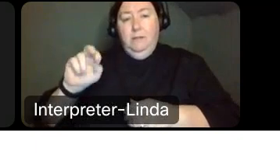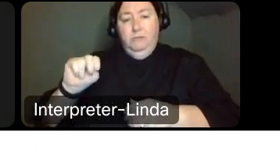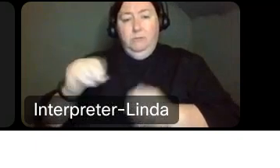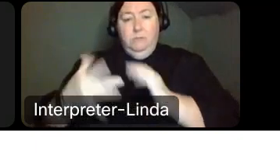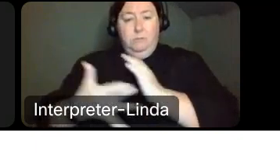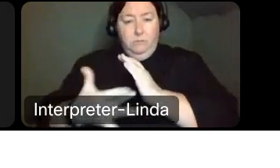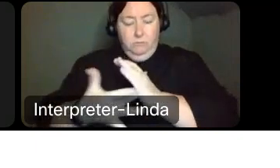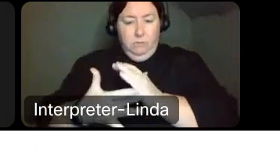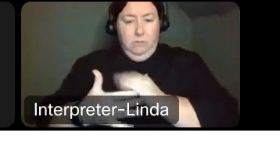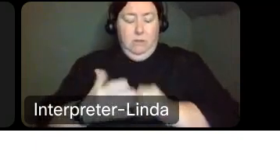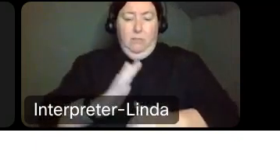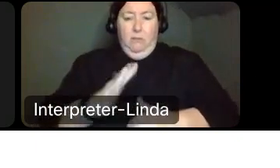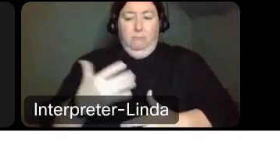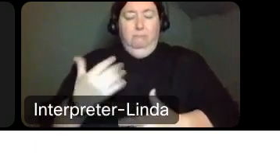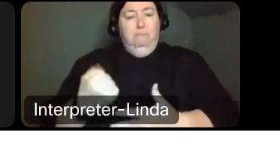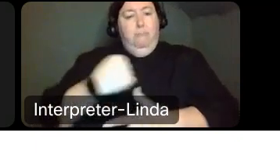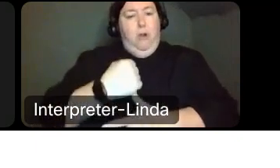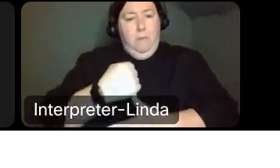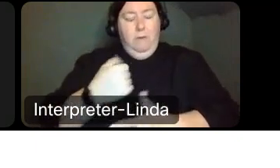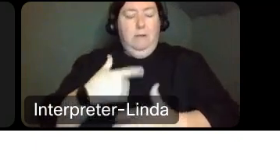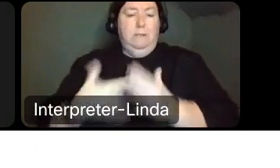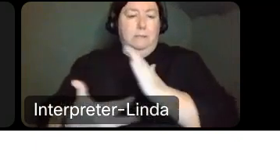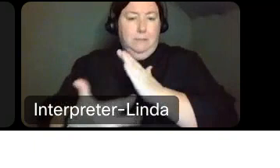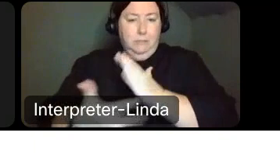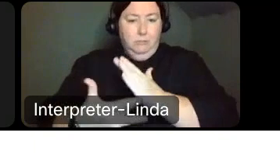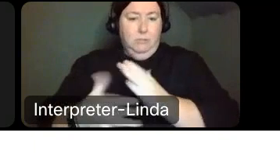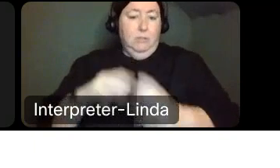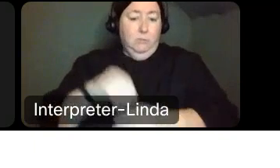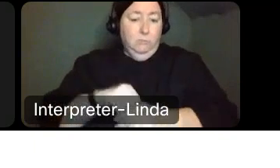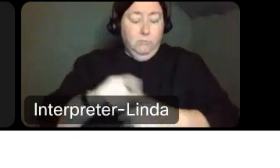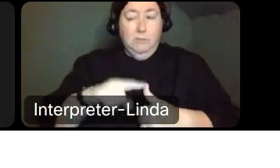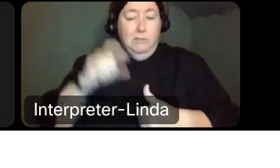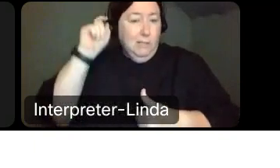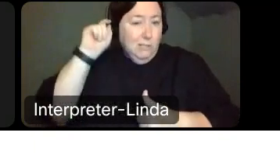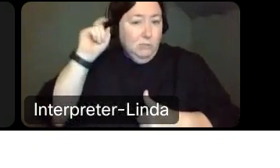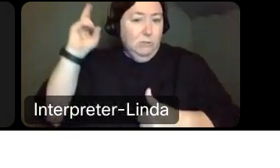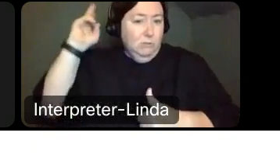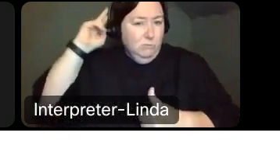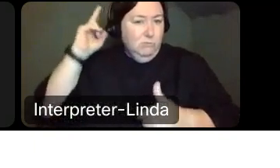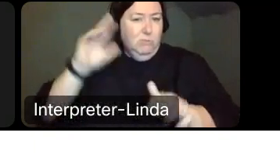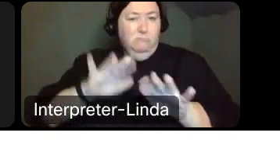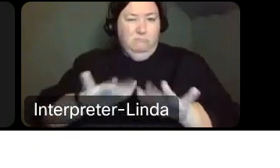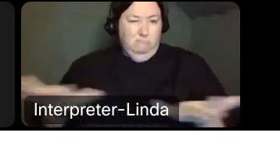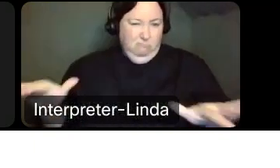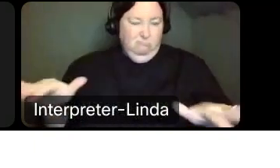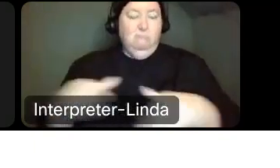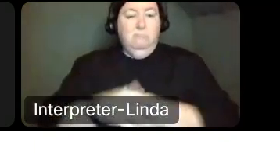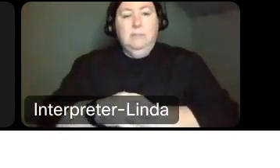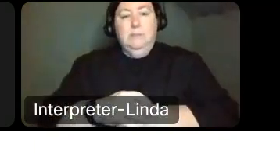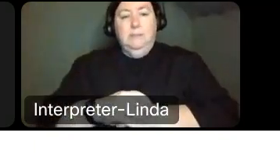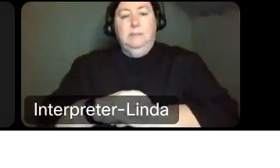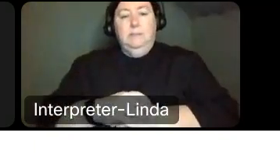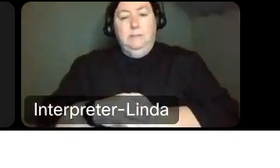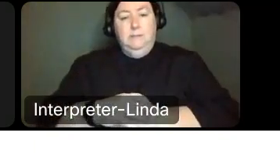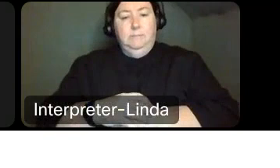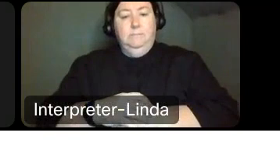their primary amplification technology, including but not limited to hearing aids, cochlear implants, etc. So implantable devices.